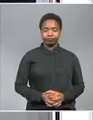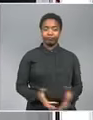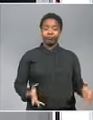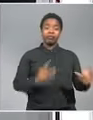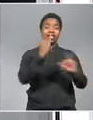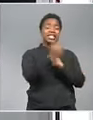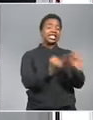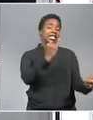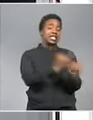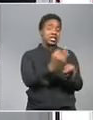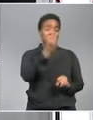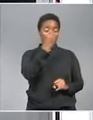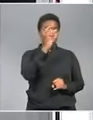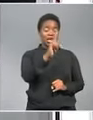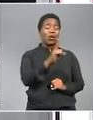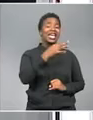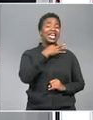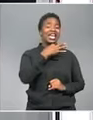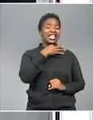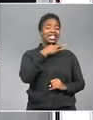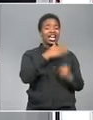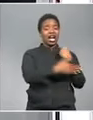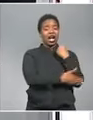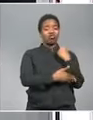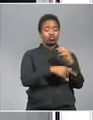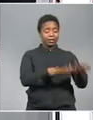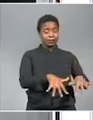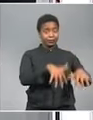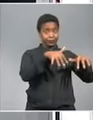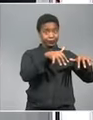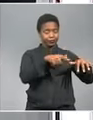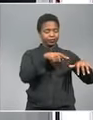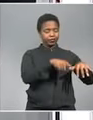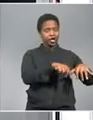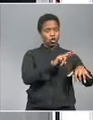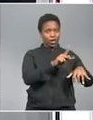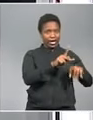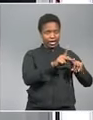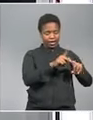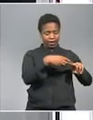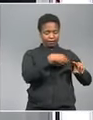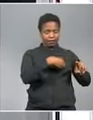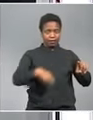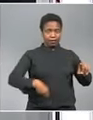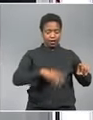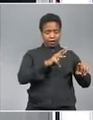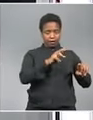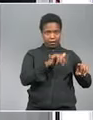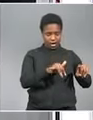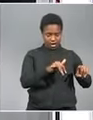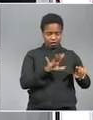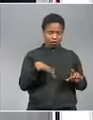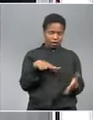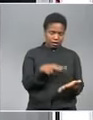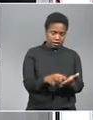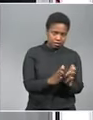Take a look at some international news now, and MPs have rejected the latest Brexit deal proposed by Prime Minister Theresa May. It's the third time her